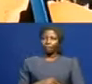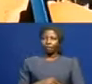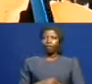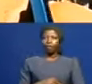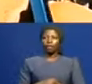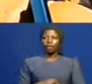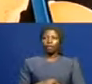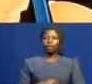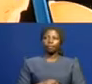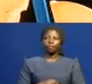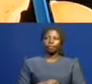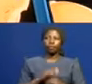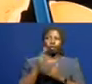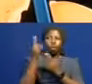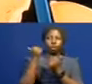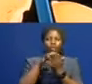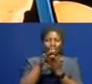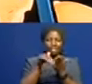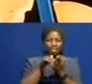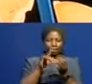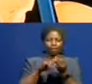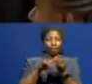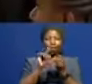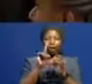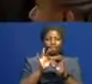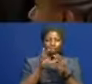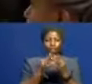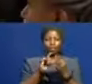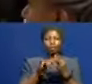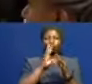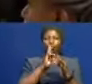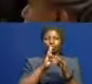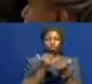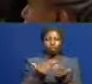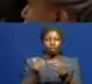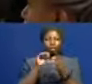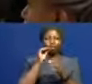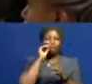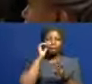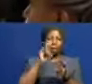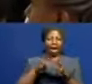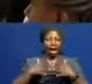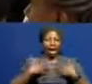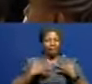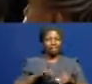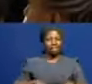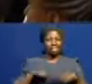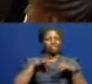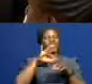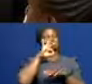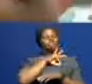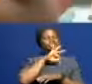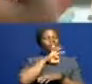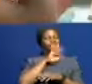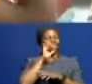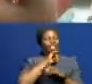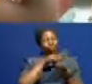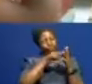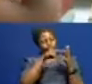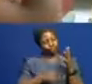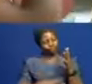Muthiga Hope Center, Familia Moja, Ruiru Children's Home and Happy Life were among the beneficiaries of Chess Mentorship Program held today in